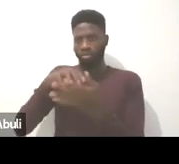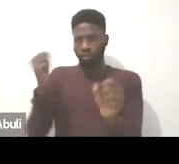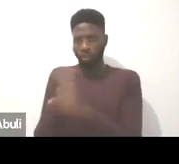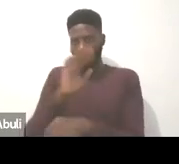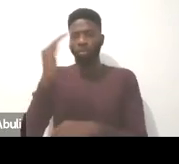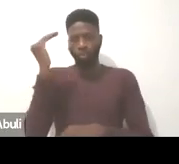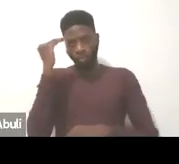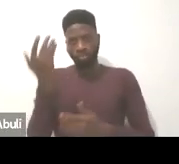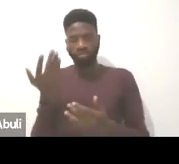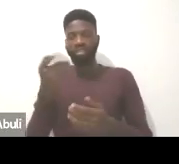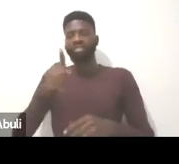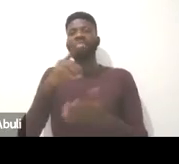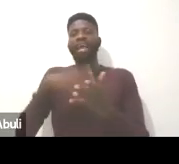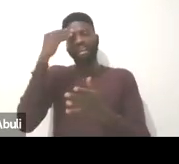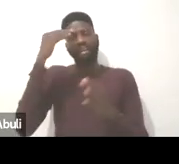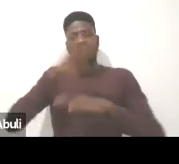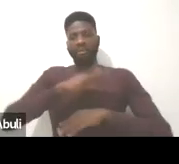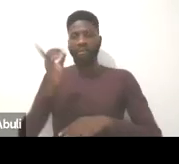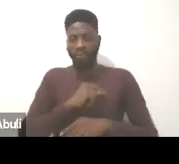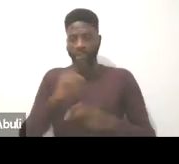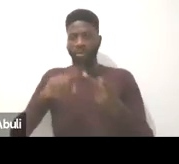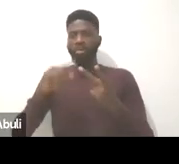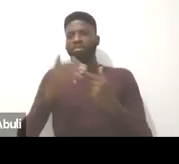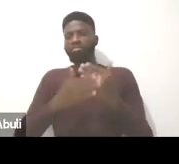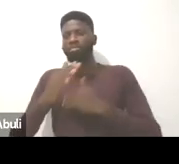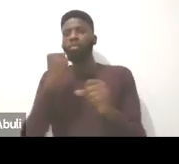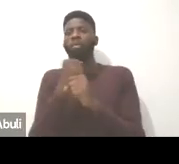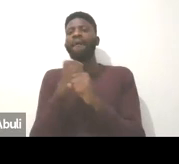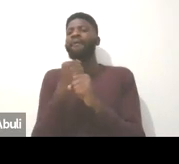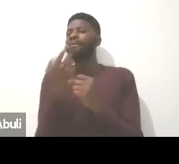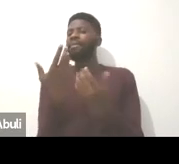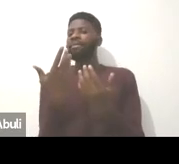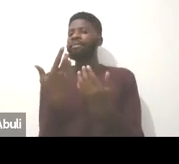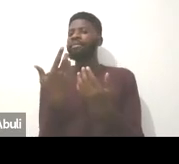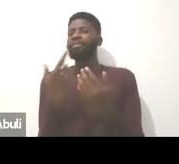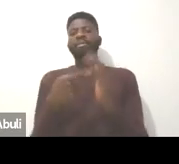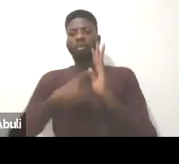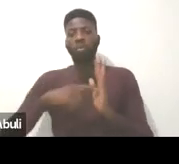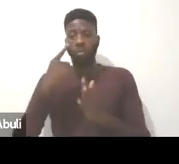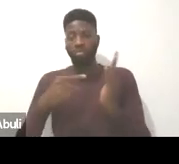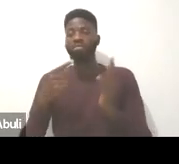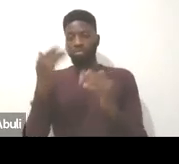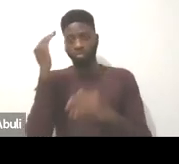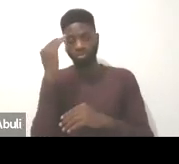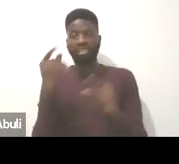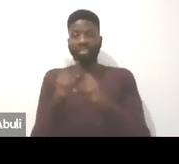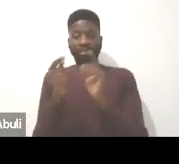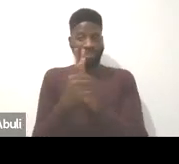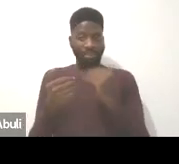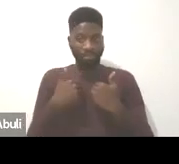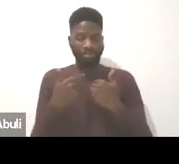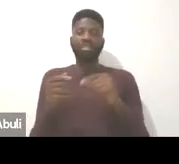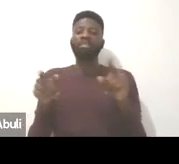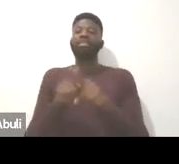what you're up for? Do you have the right skills? It also gives the employer an opportunity to learn about